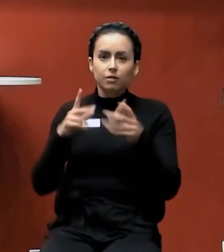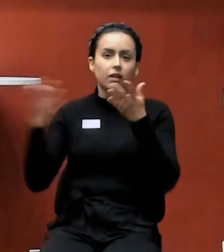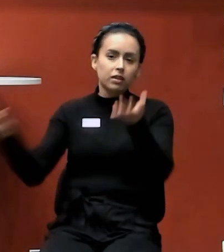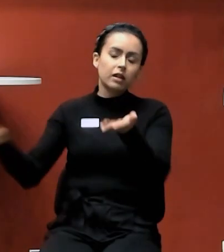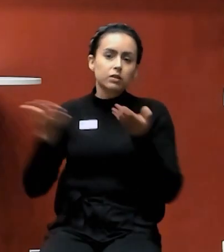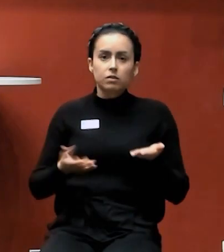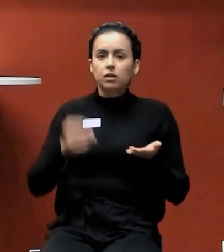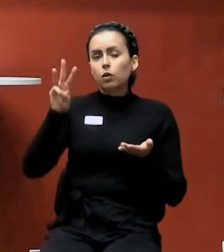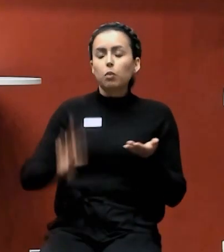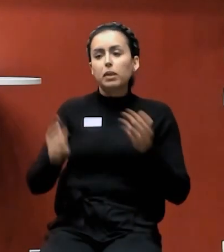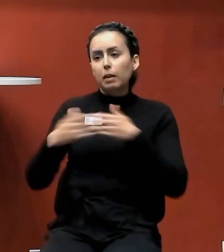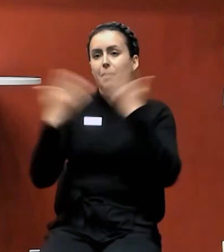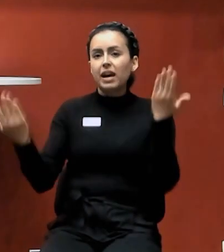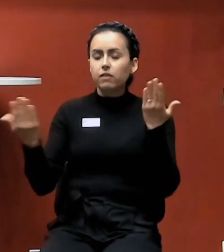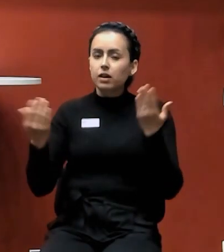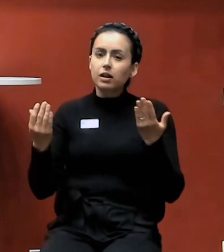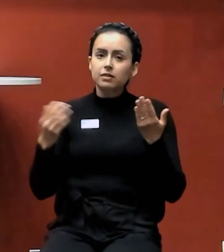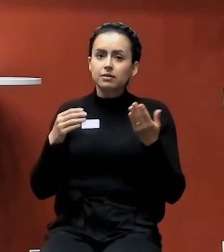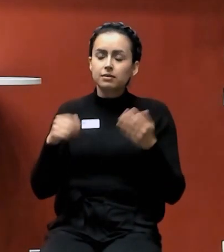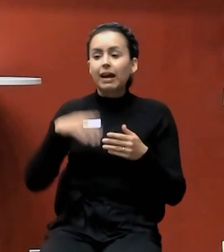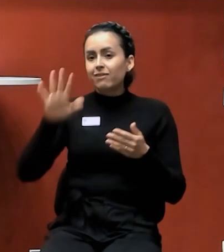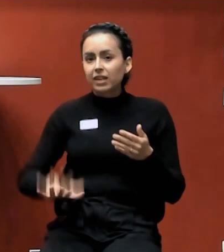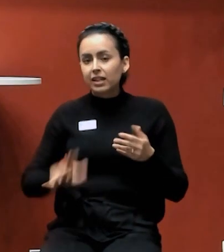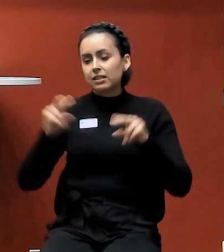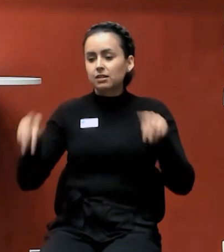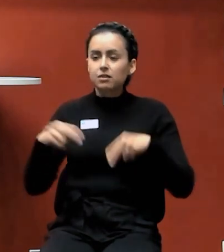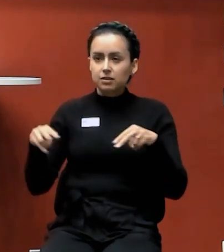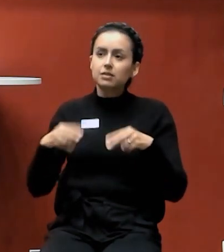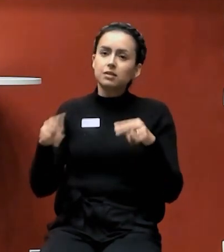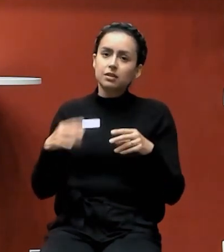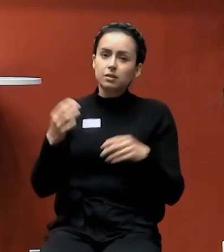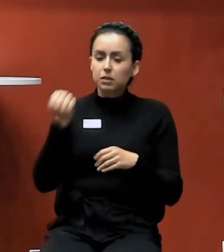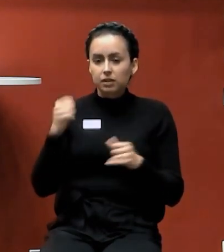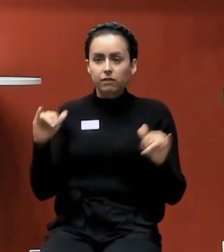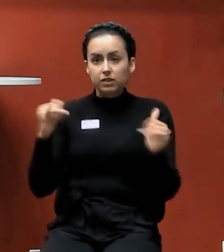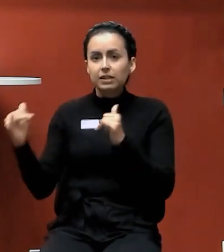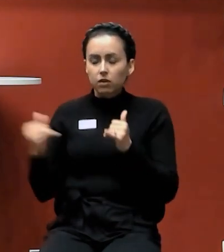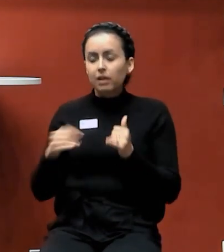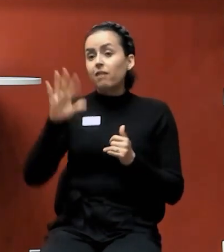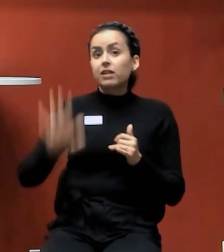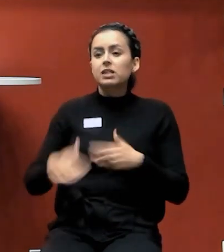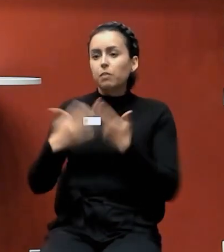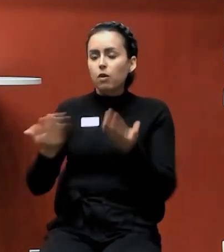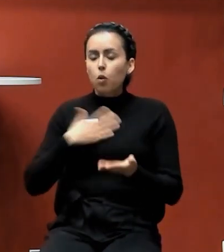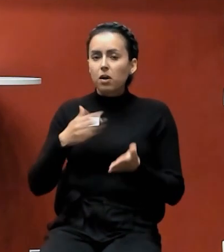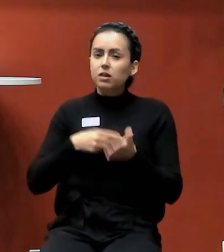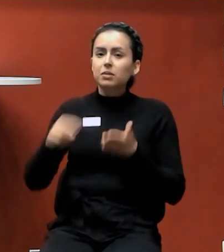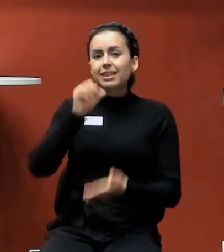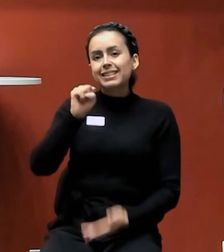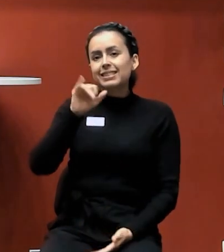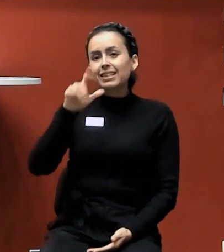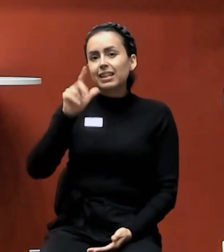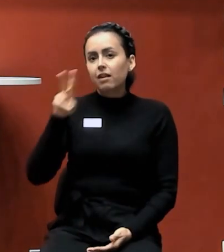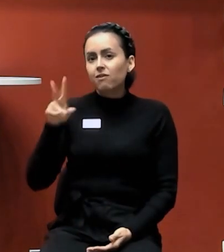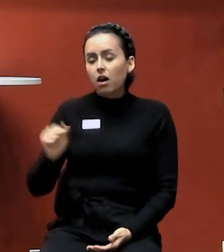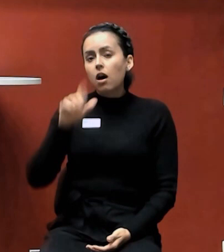Welcome to the third day of the fifth XDance Festival. My name is Silva Laukkanen, and I